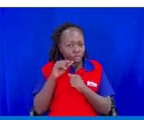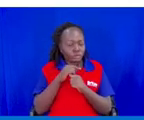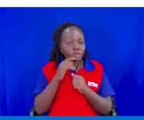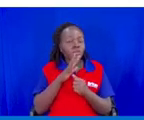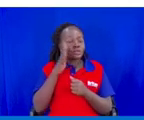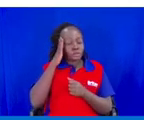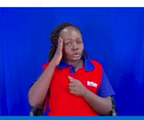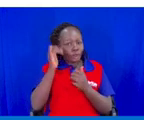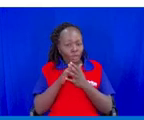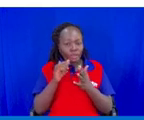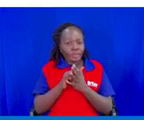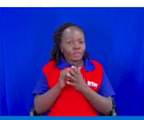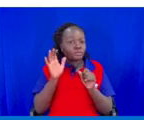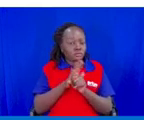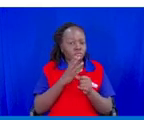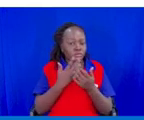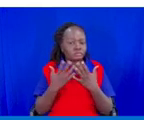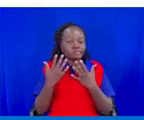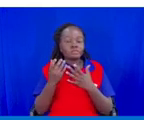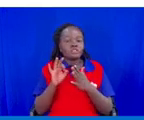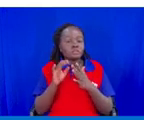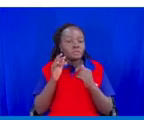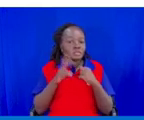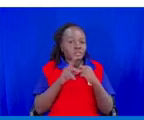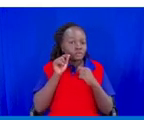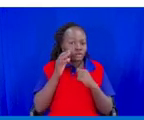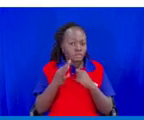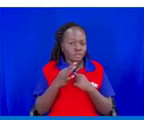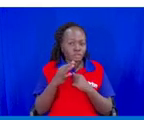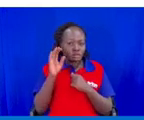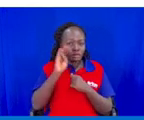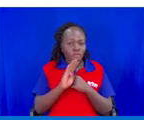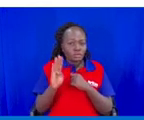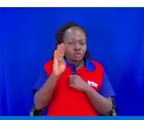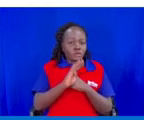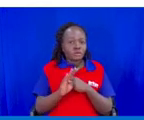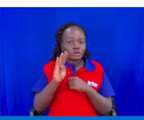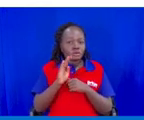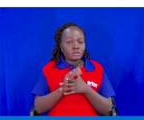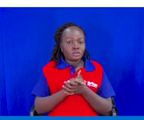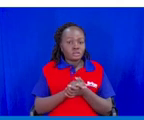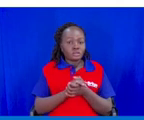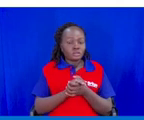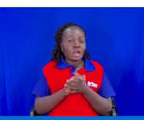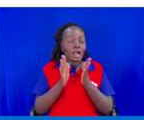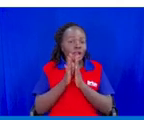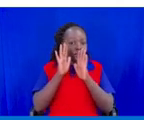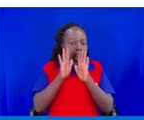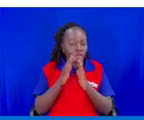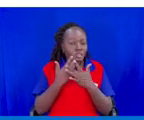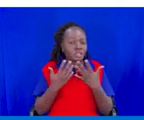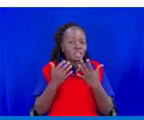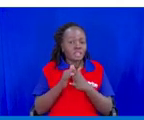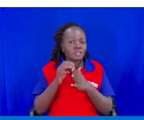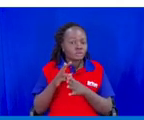recorded total assets of about 7.33 billion. And the key assets that were